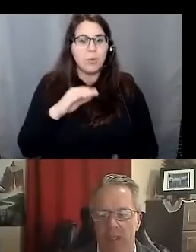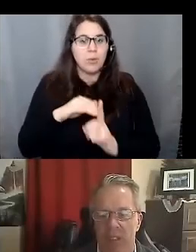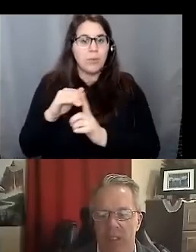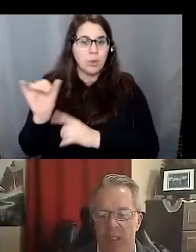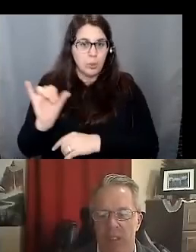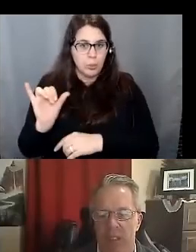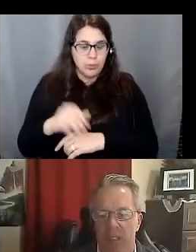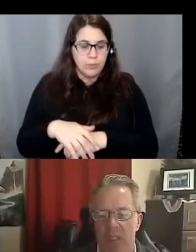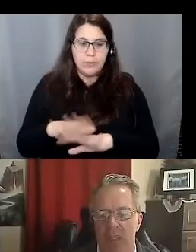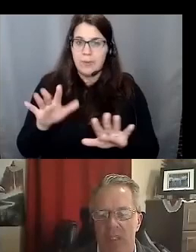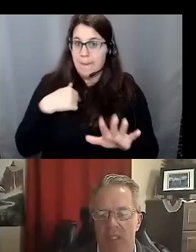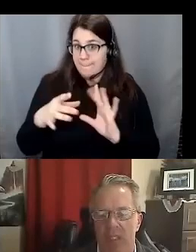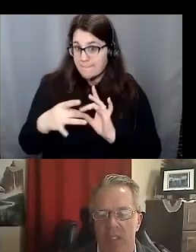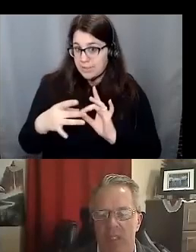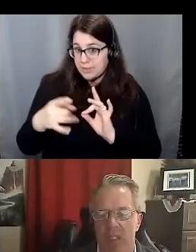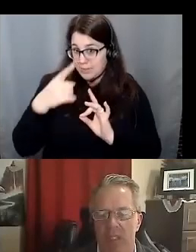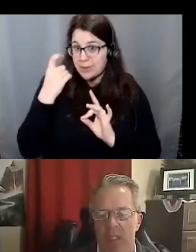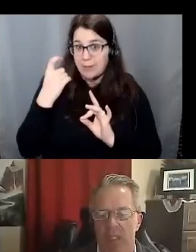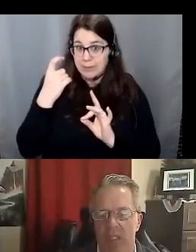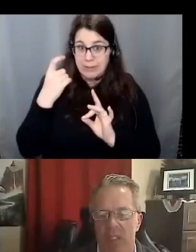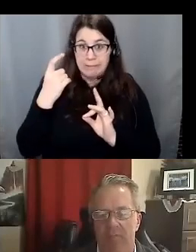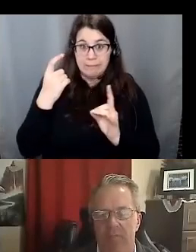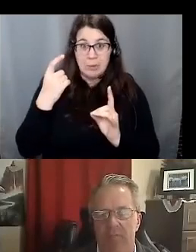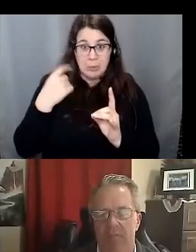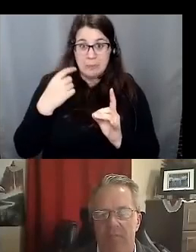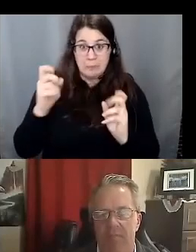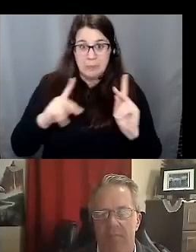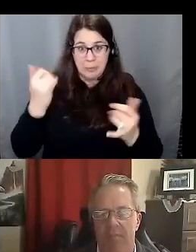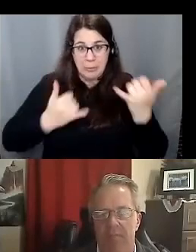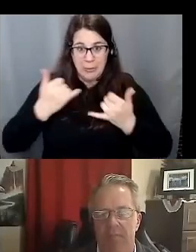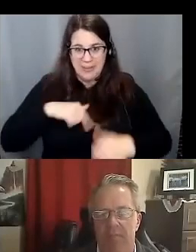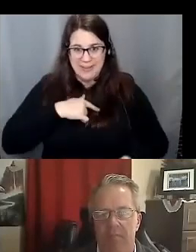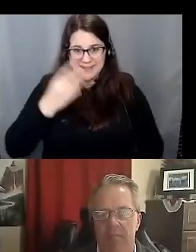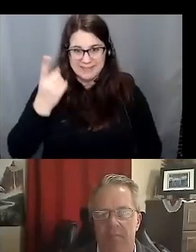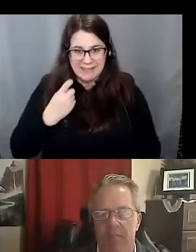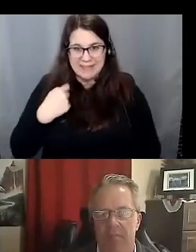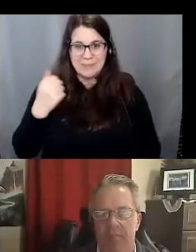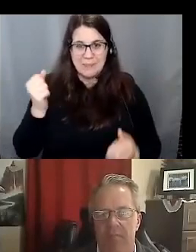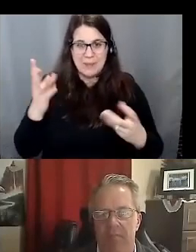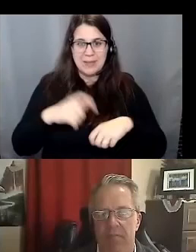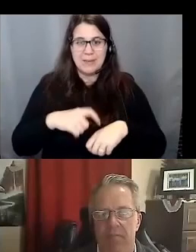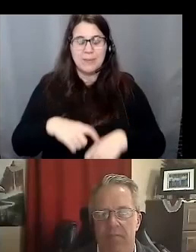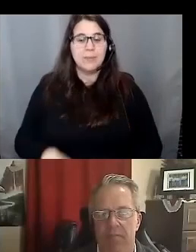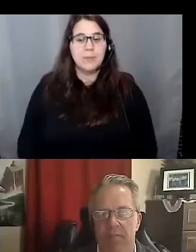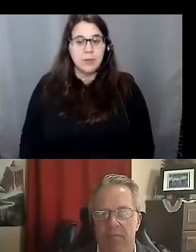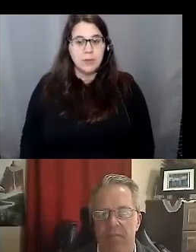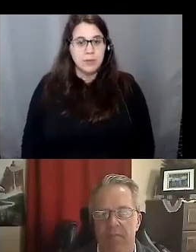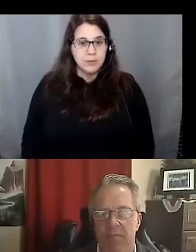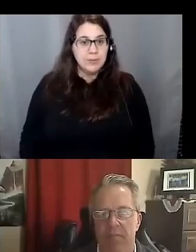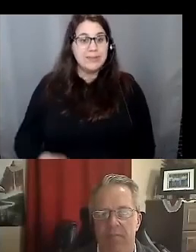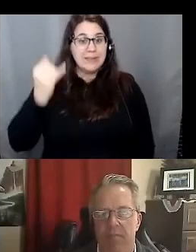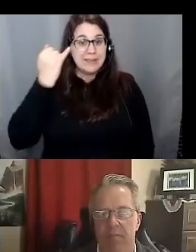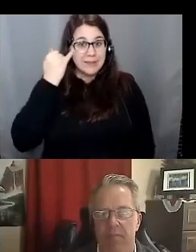only mentioning this because these are the calls that we get here at WVABLE. You know, when individuals are mailing in a